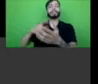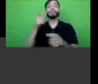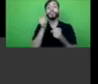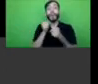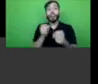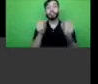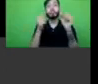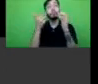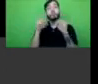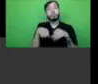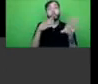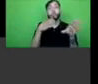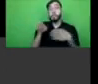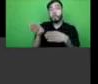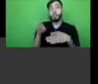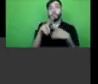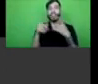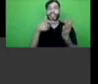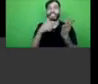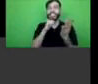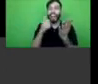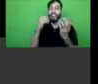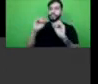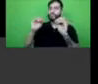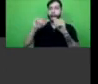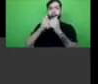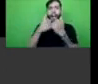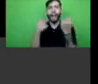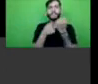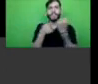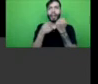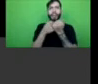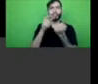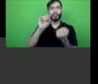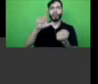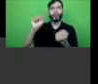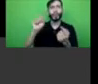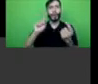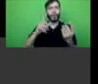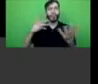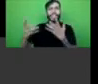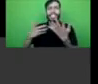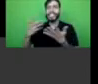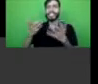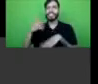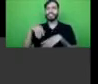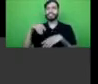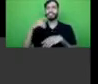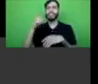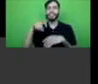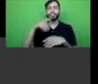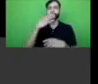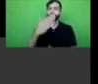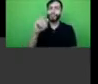cops have not been arrested, they do not provide readers with the tools to advocate for